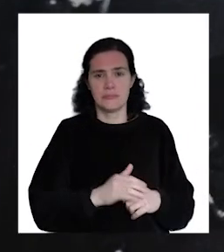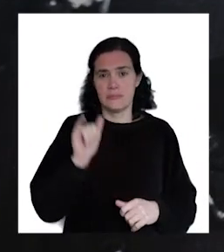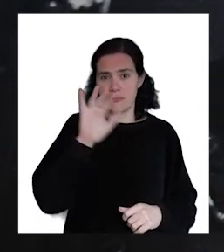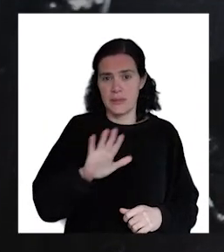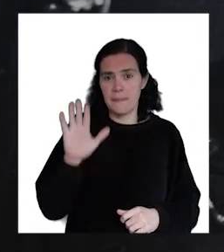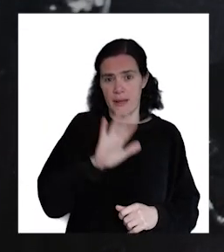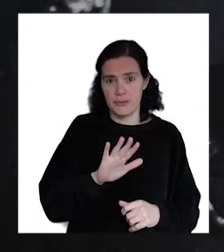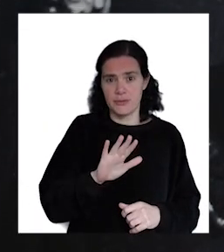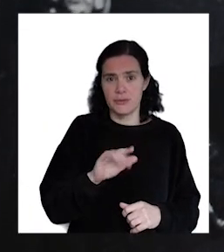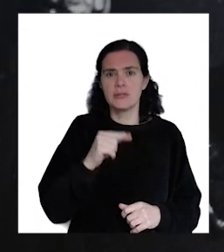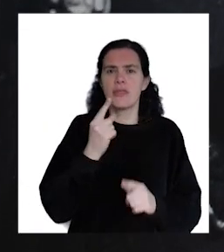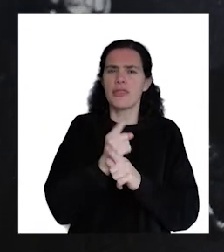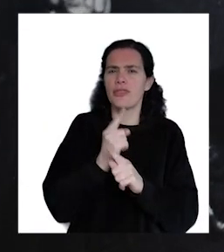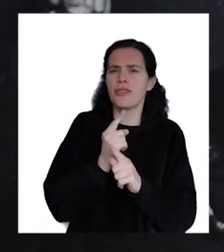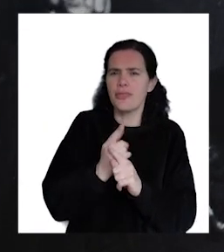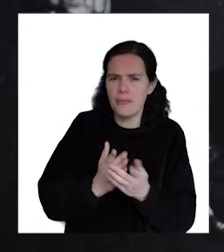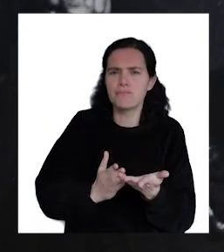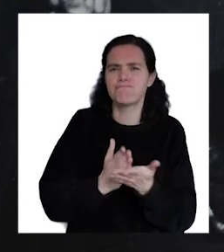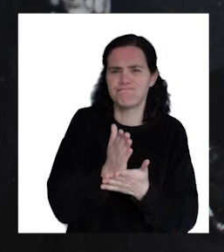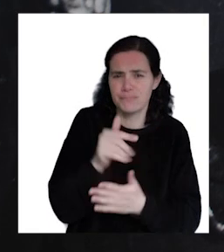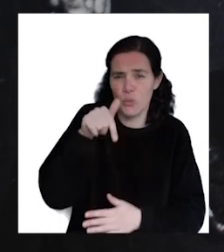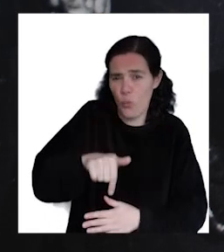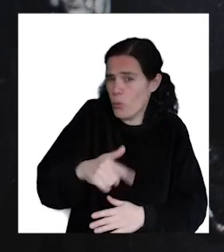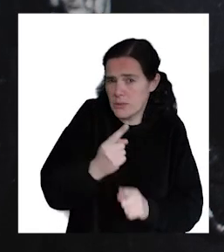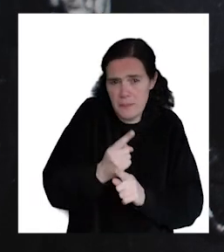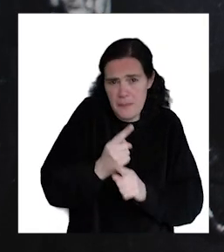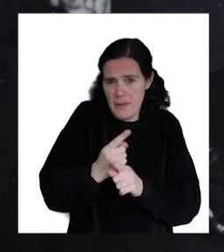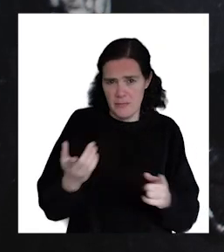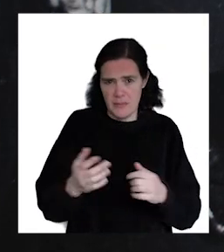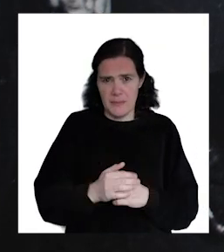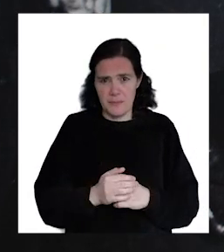and images that continues today